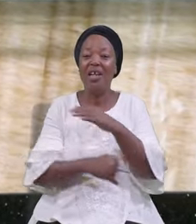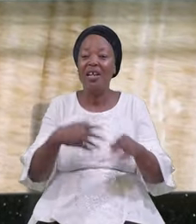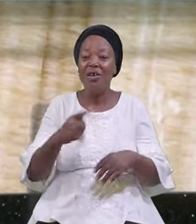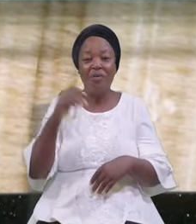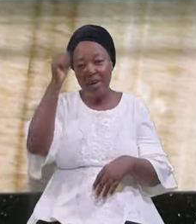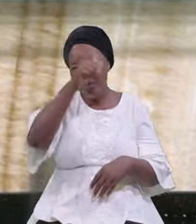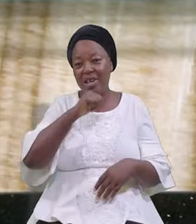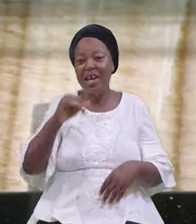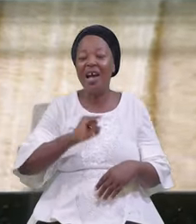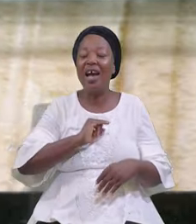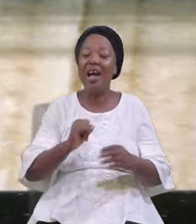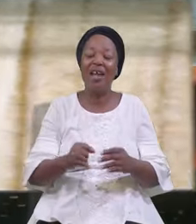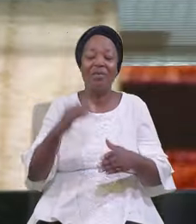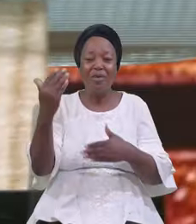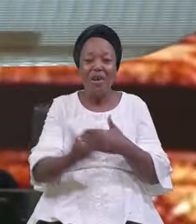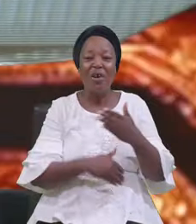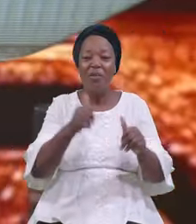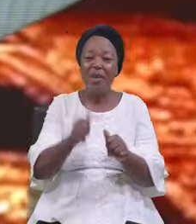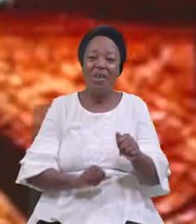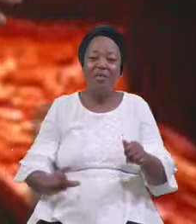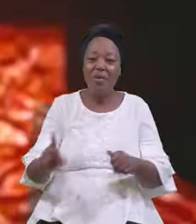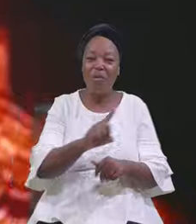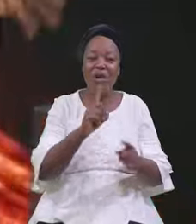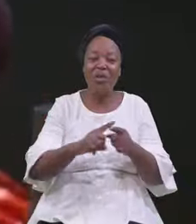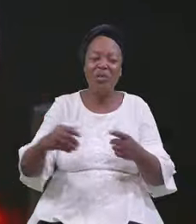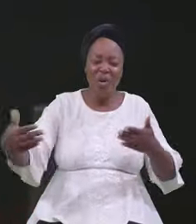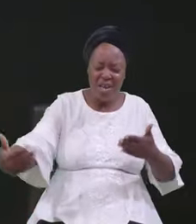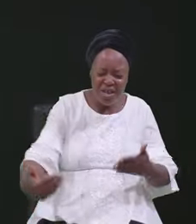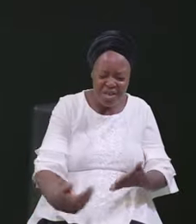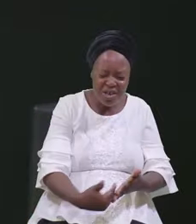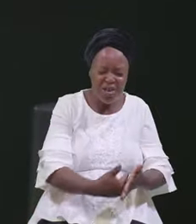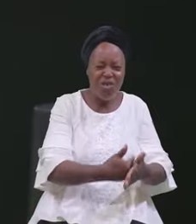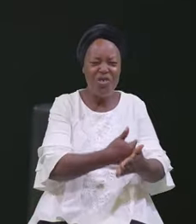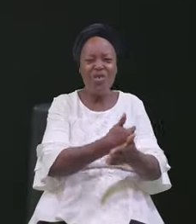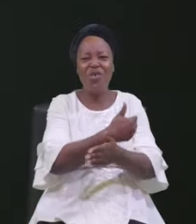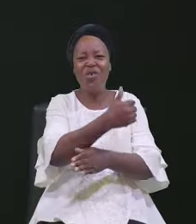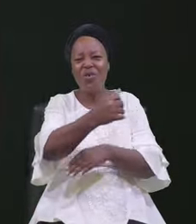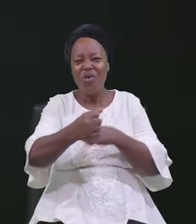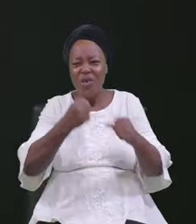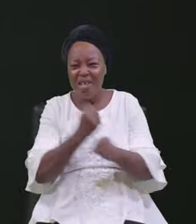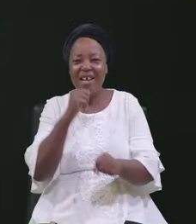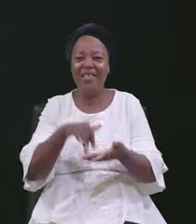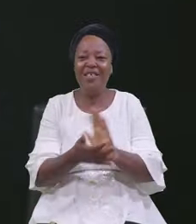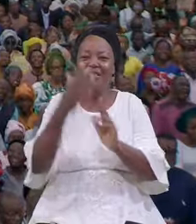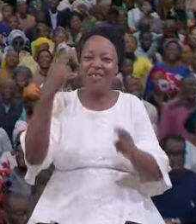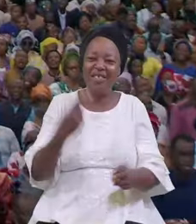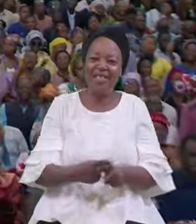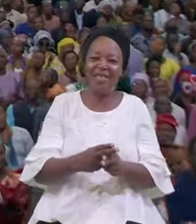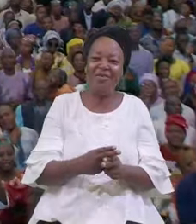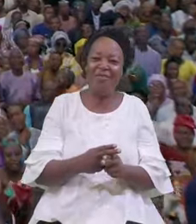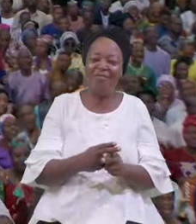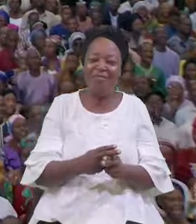Africa, I welcome everyone to a brand new year in Jesus' name.